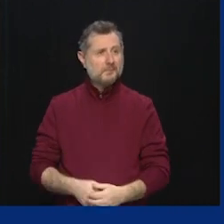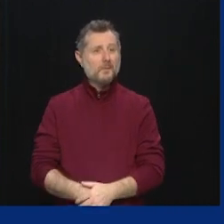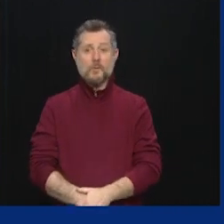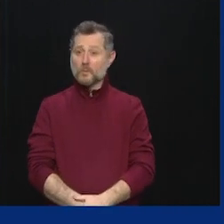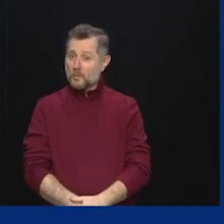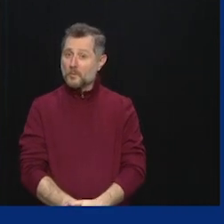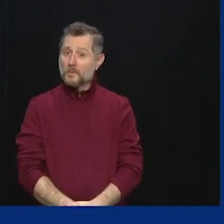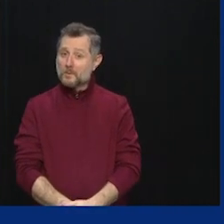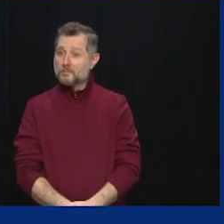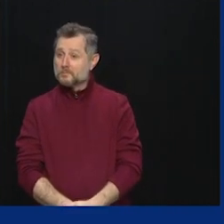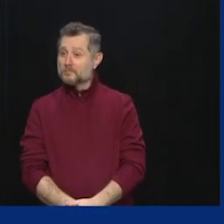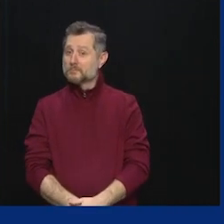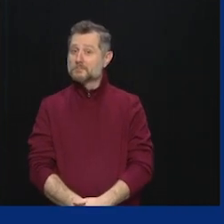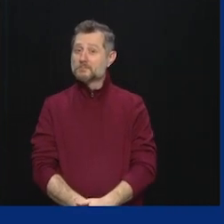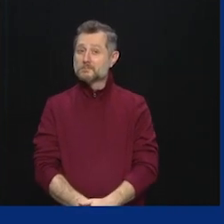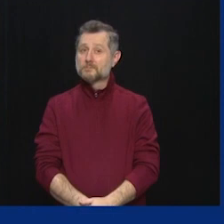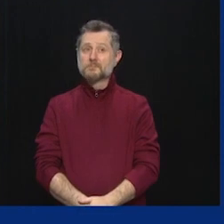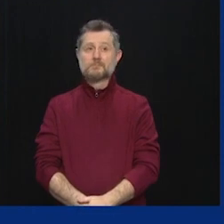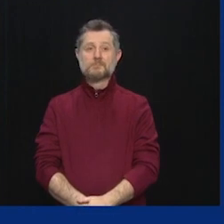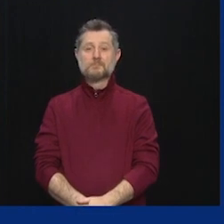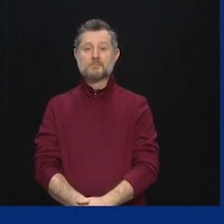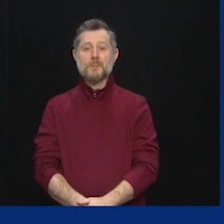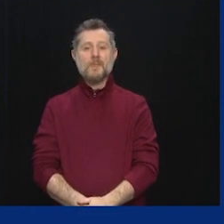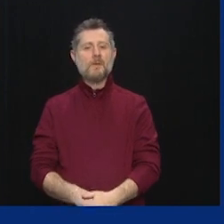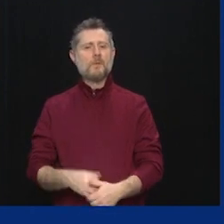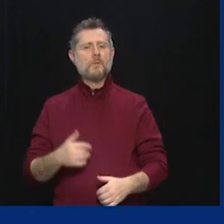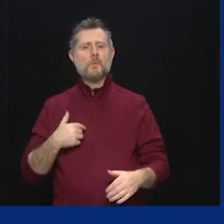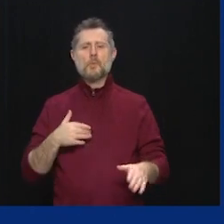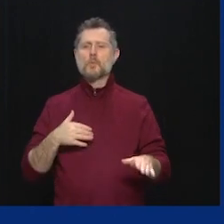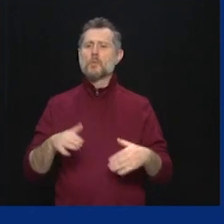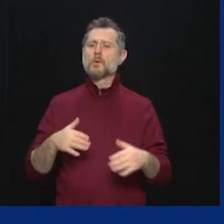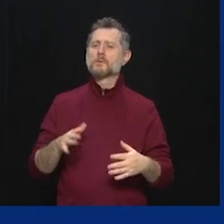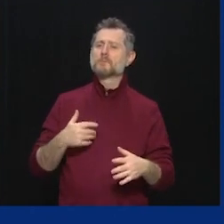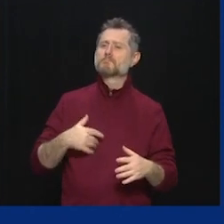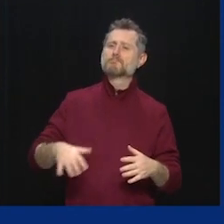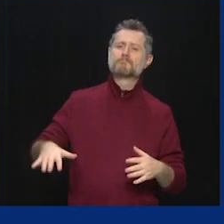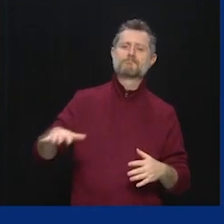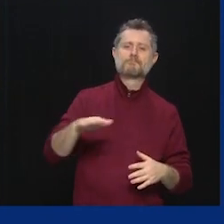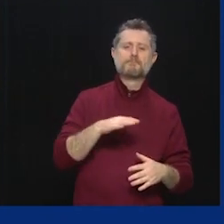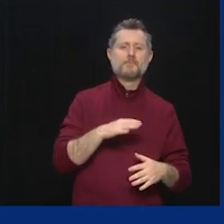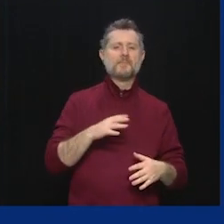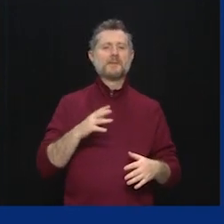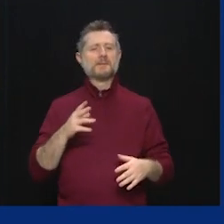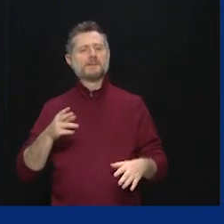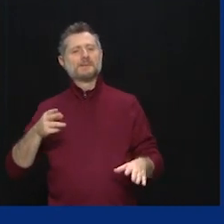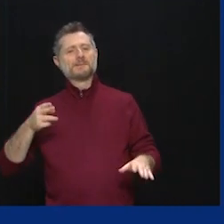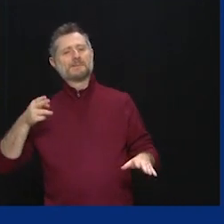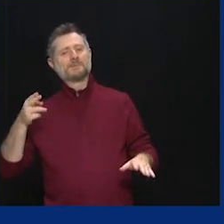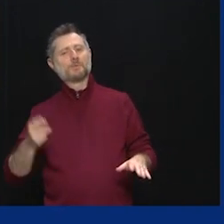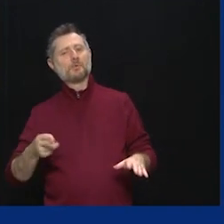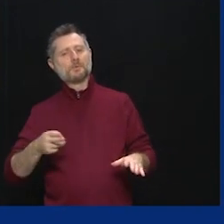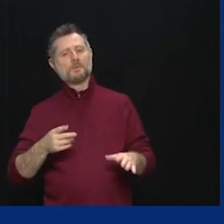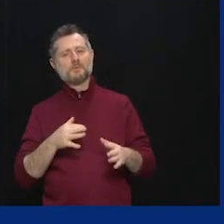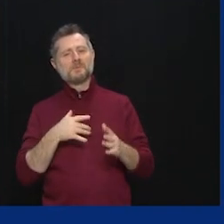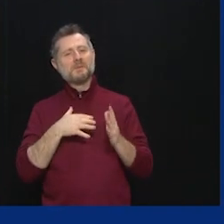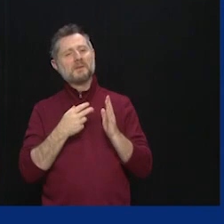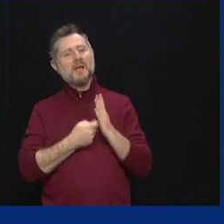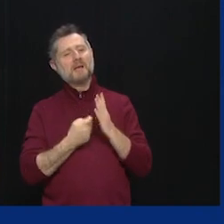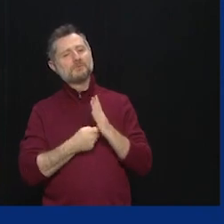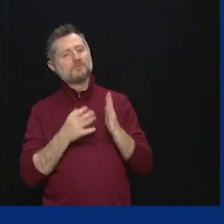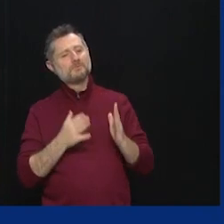I was walking through the arena and Stan Fischler, a noted historian who's flown in from Israel, noted hockey historian, flown in from Israel, he said,